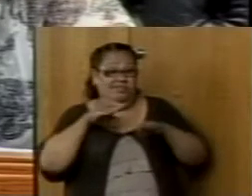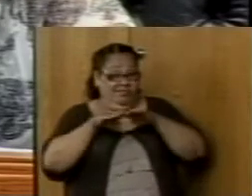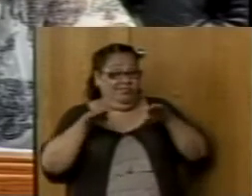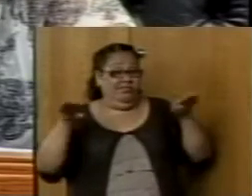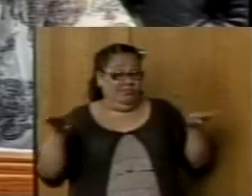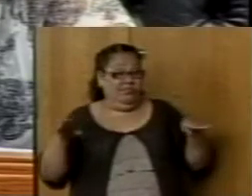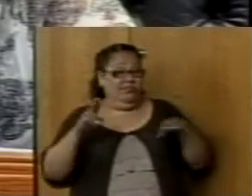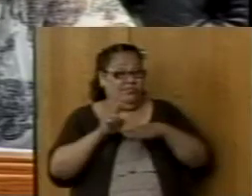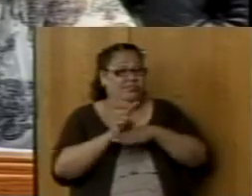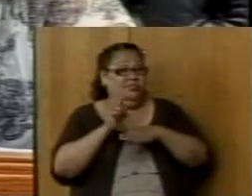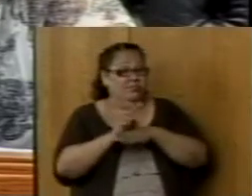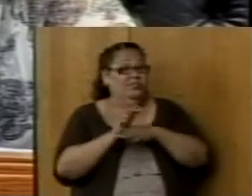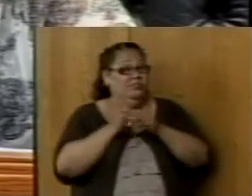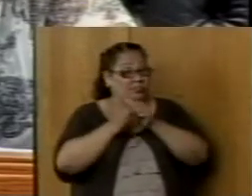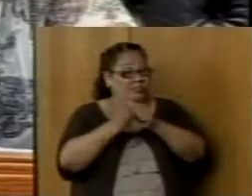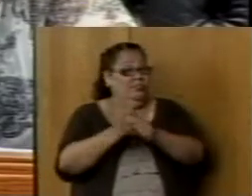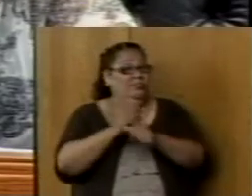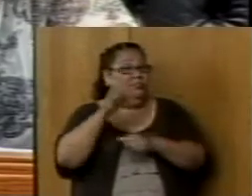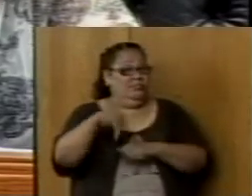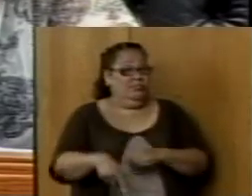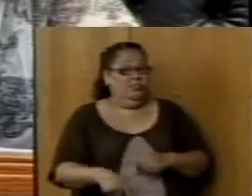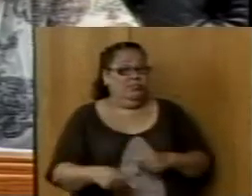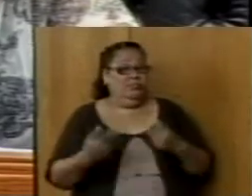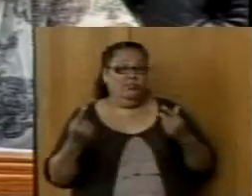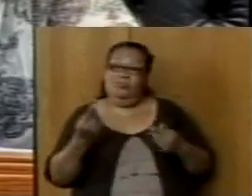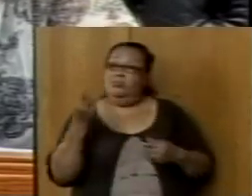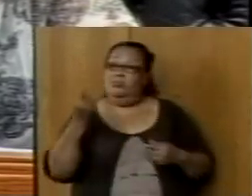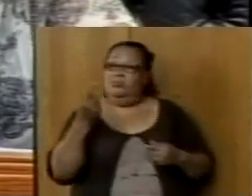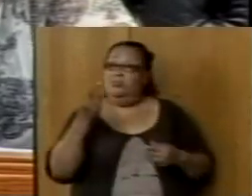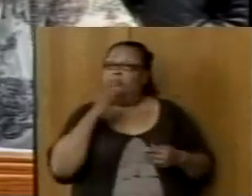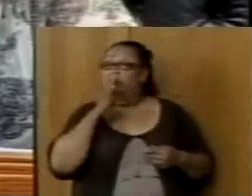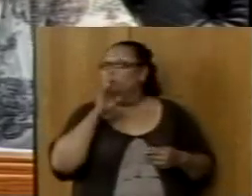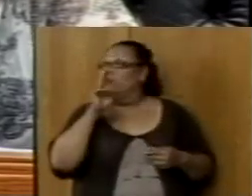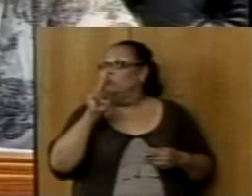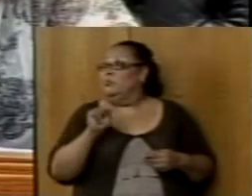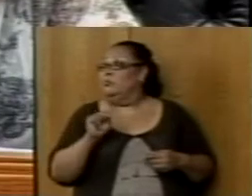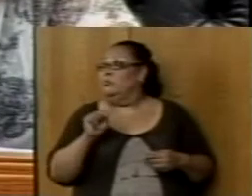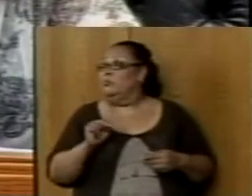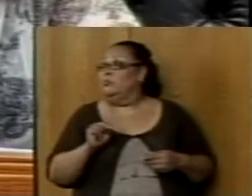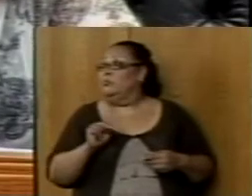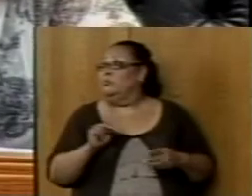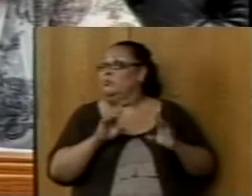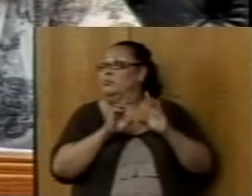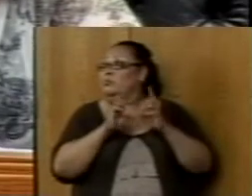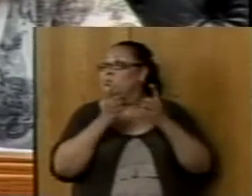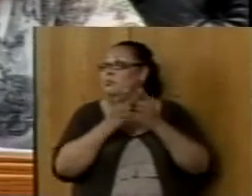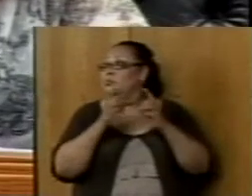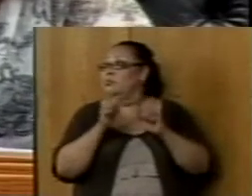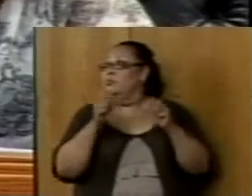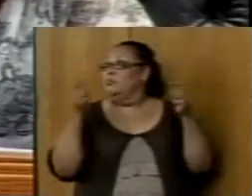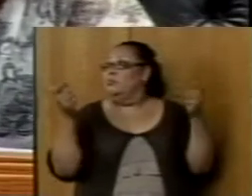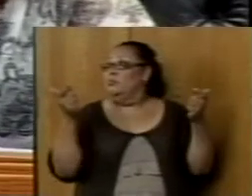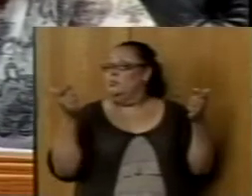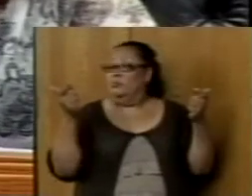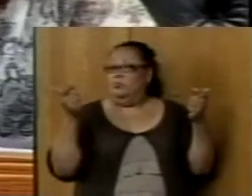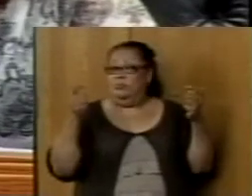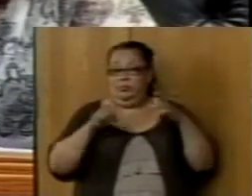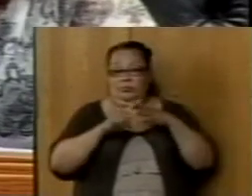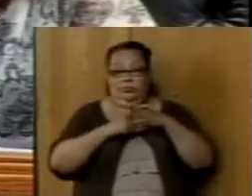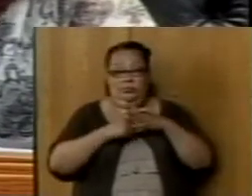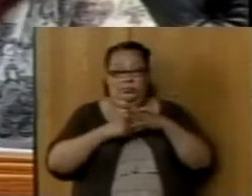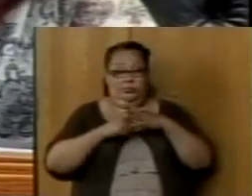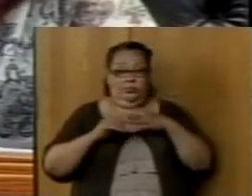platform when it is used and followed up, but that's always been in a district this large. We start